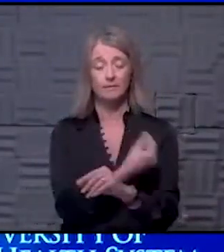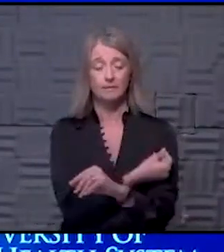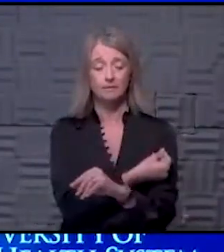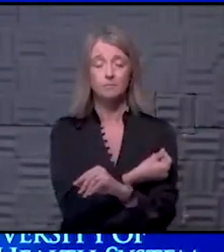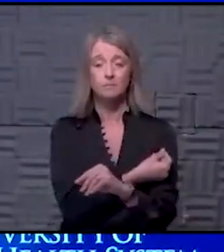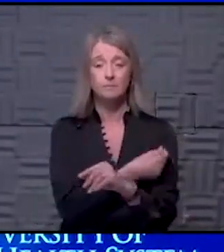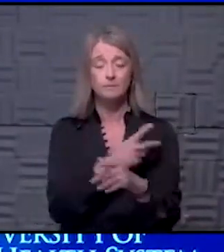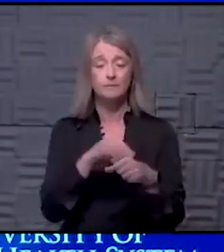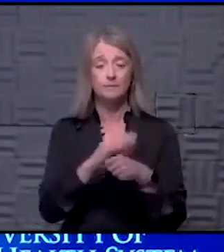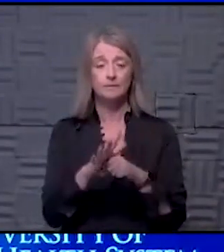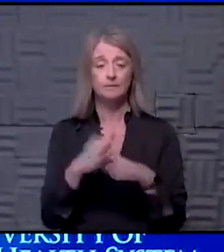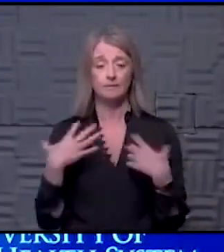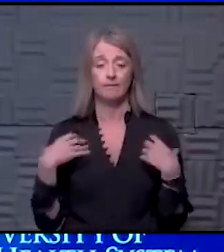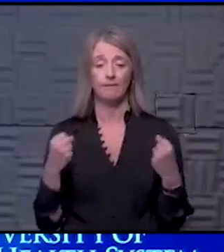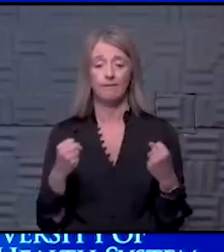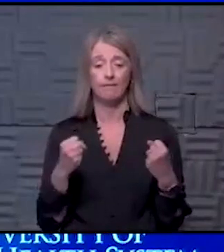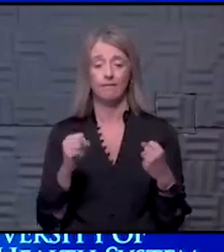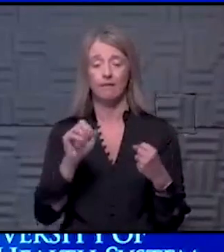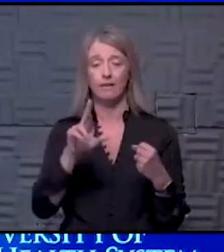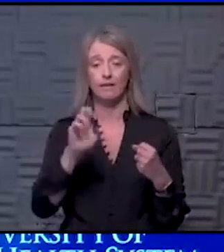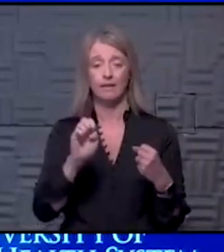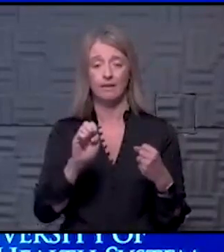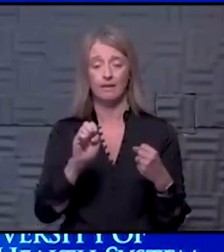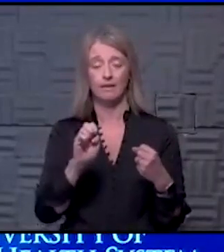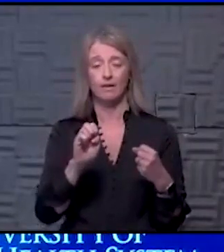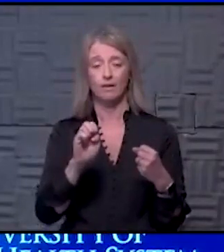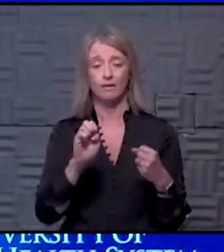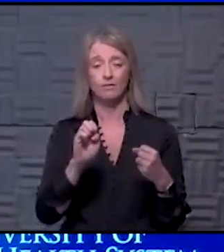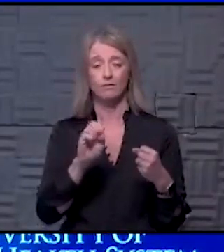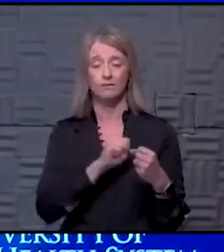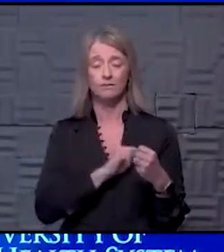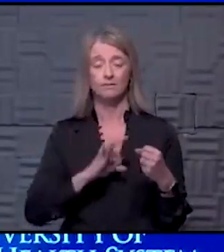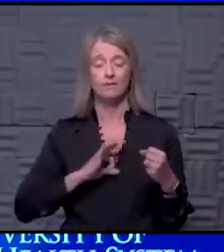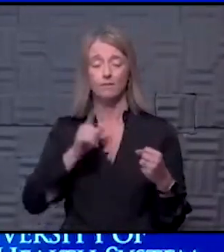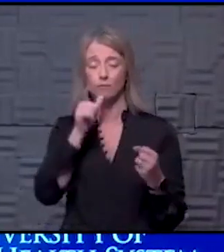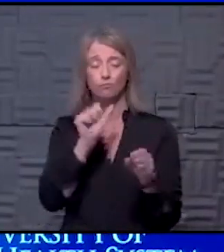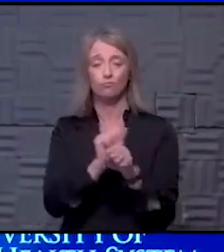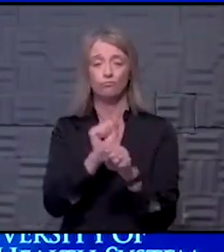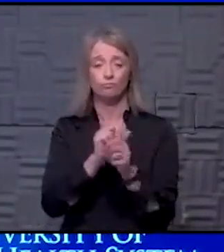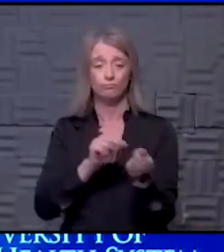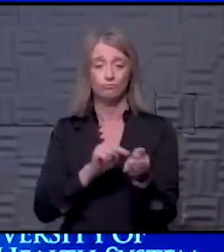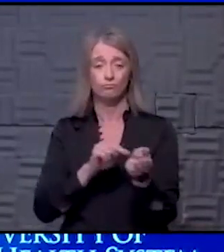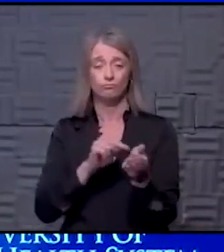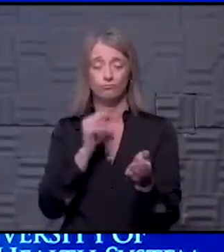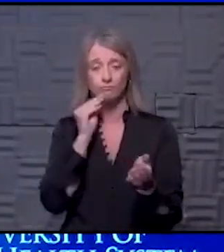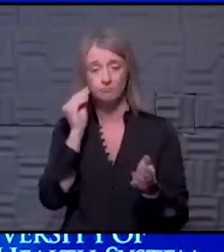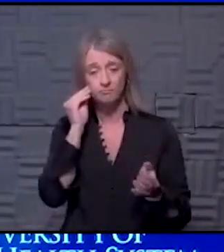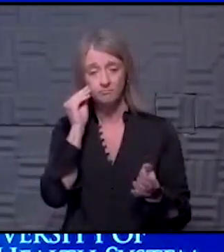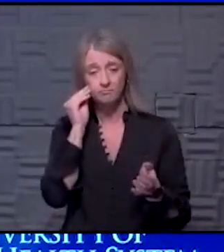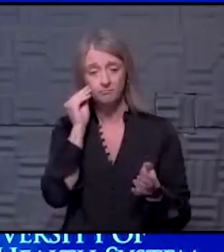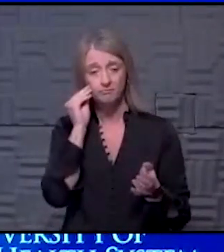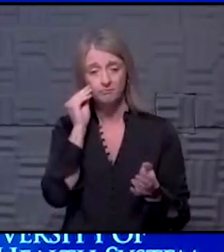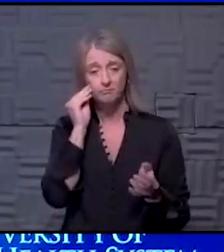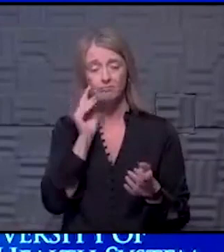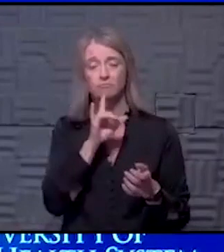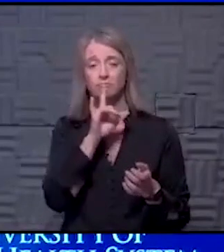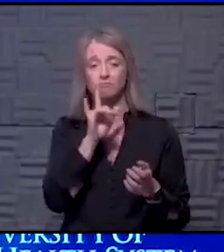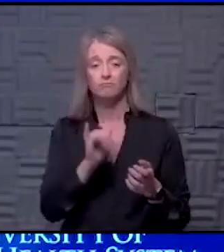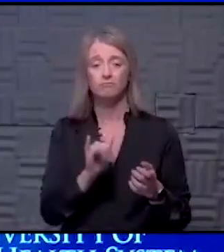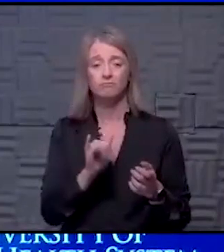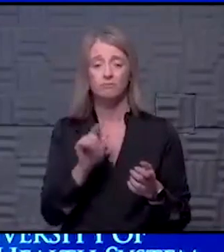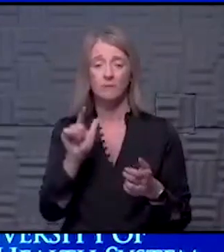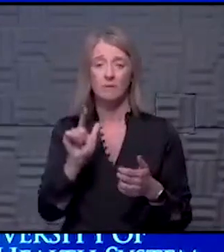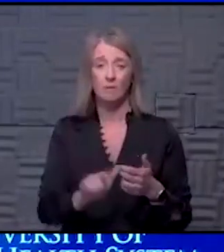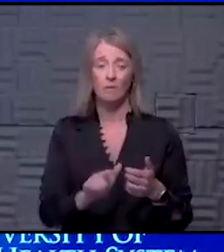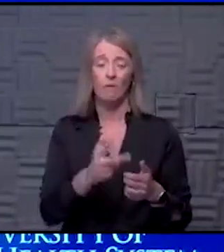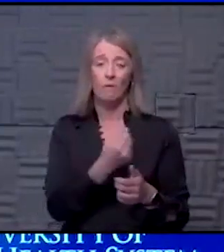the healthcare workers in those sorts of facilities. And some of the early reports across Kansas were that uptake was really